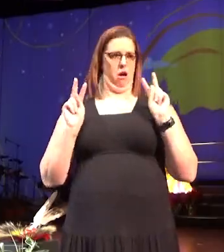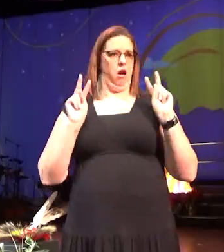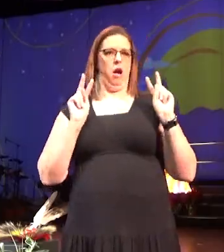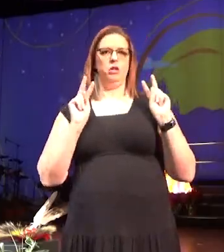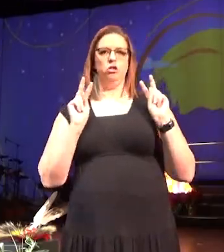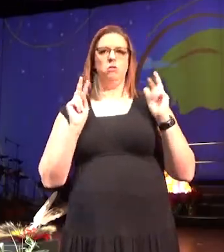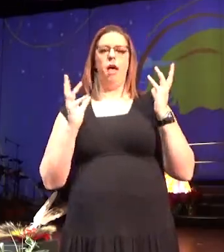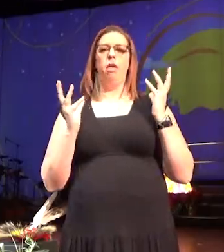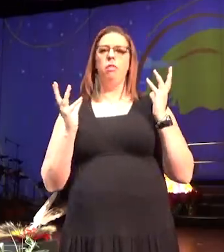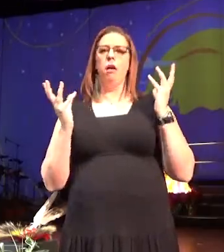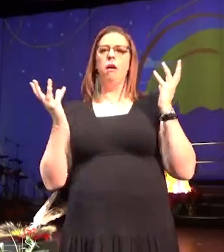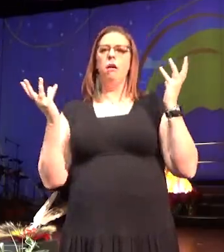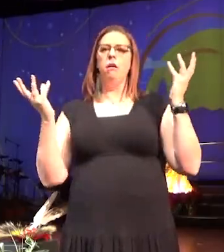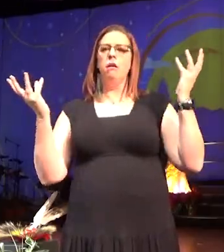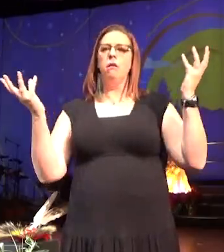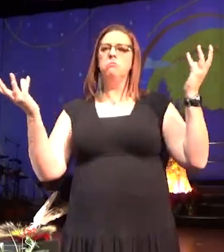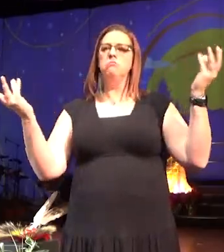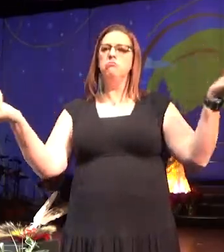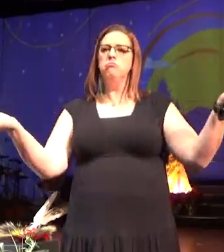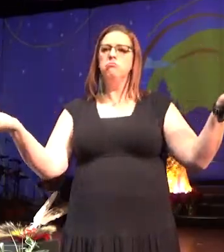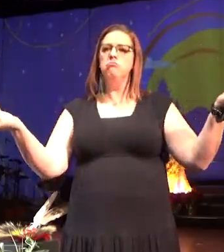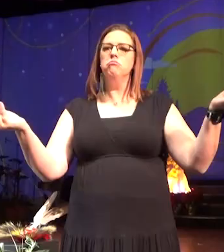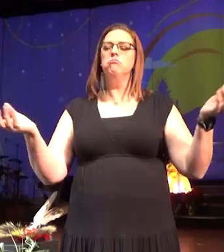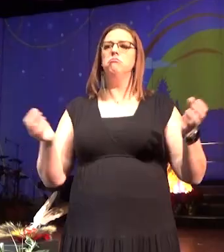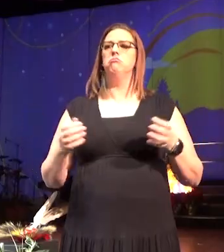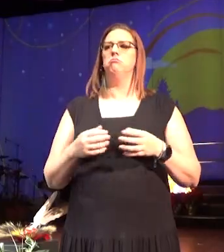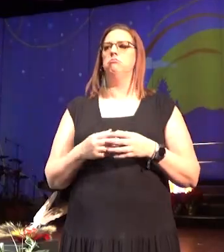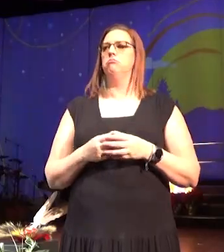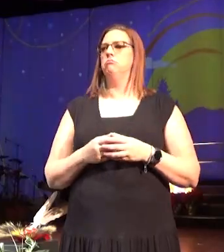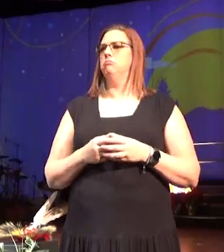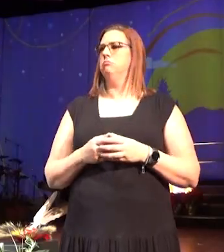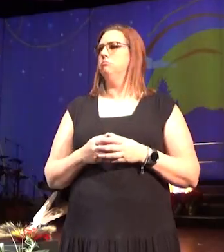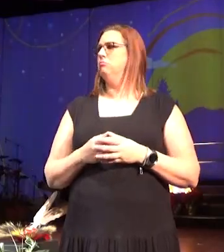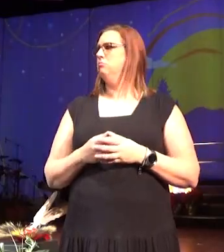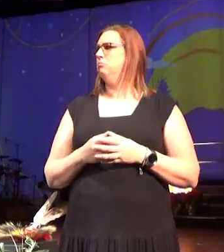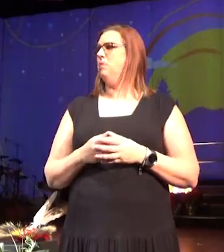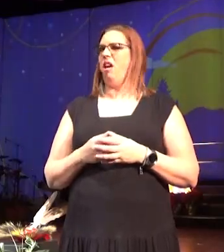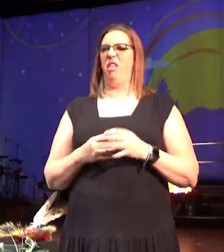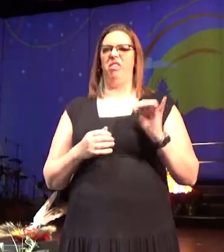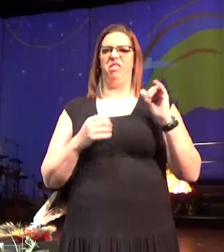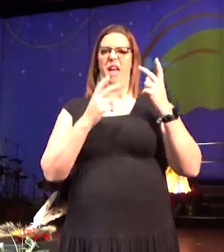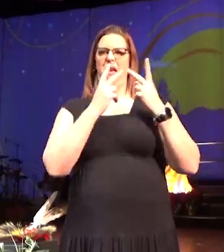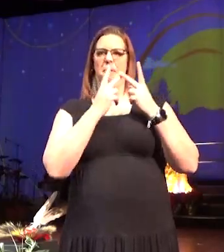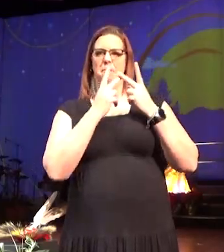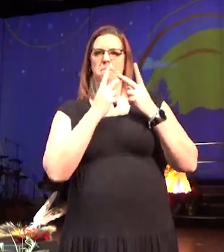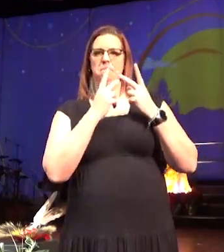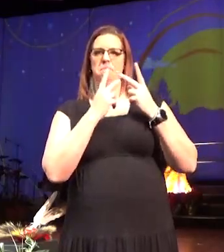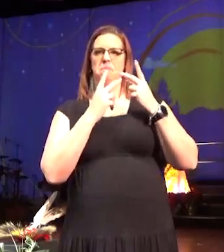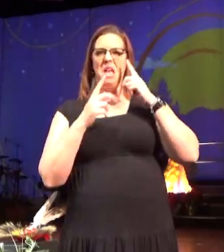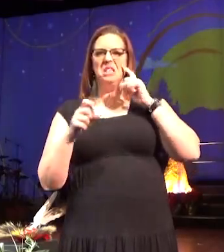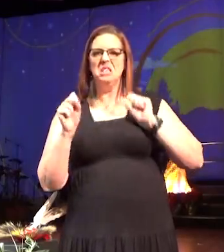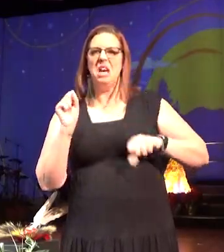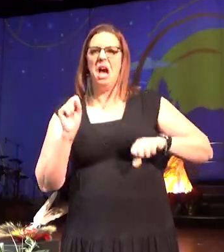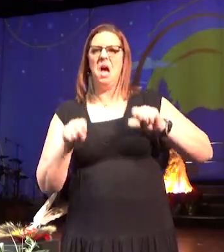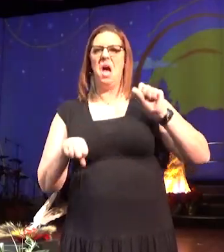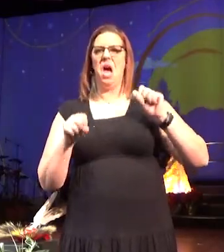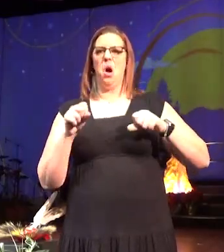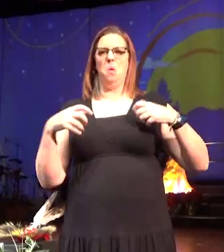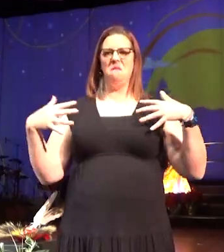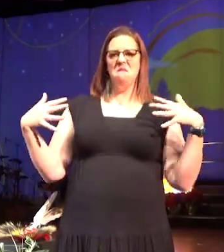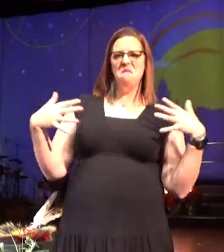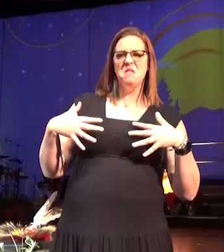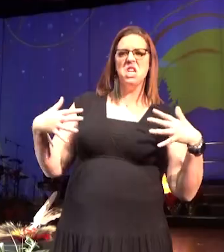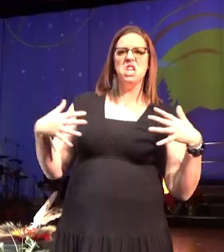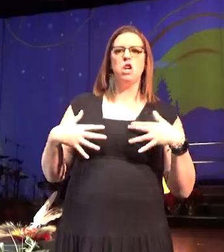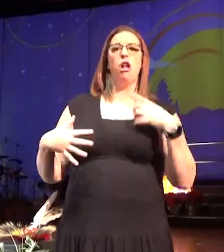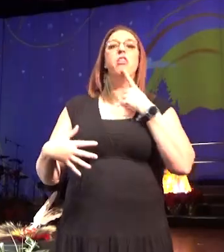and then they went away. Again, the memory and the doubt started coming back, the fear,